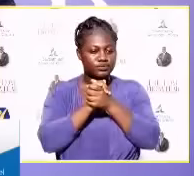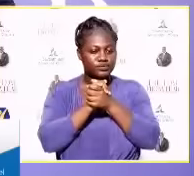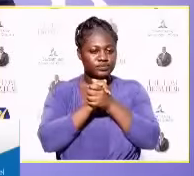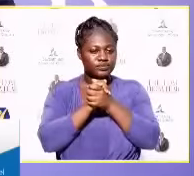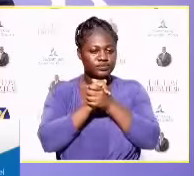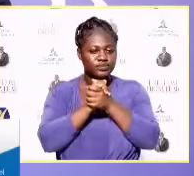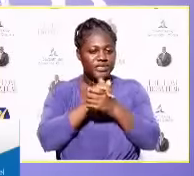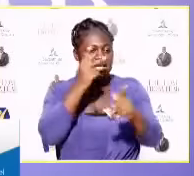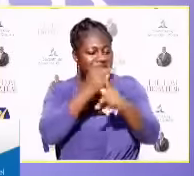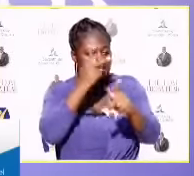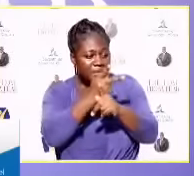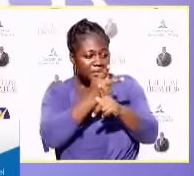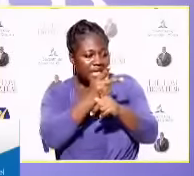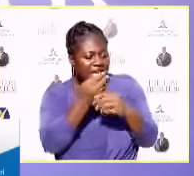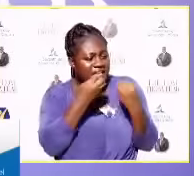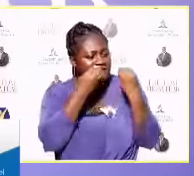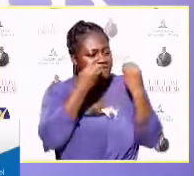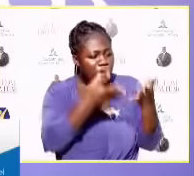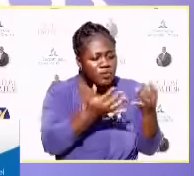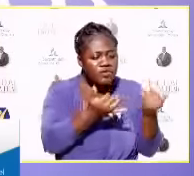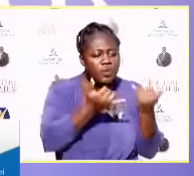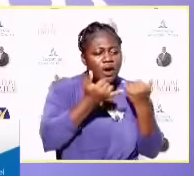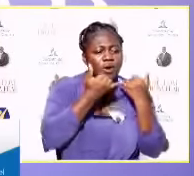It keeps telling you that's wrong.